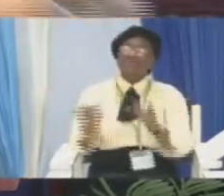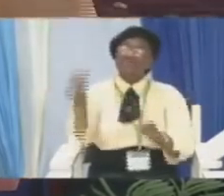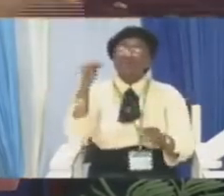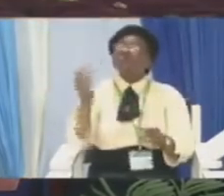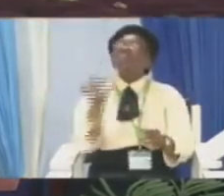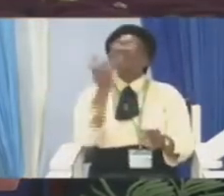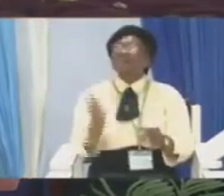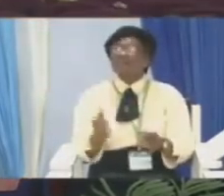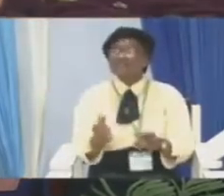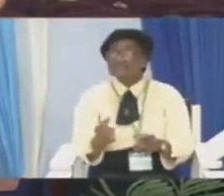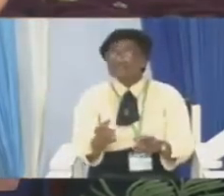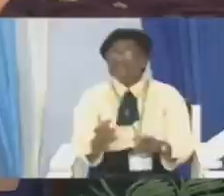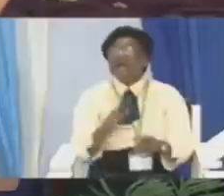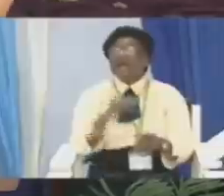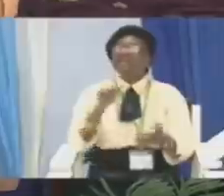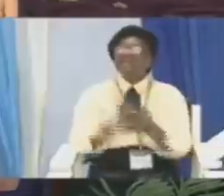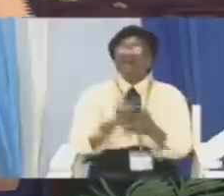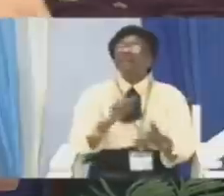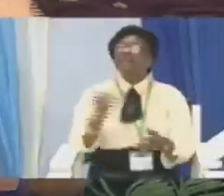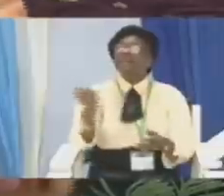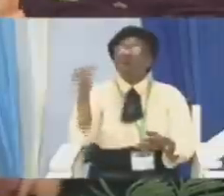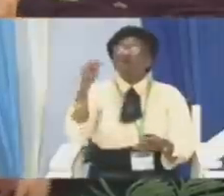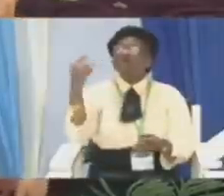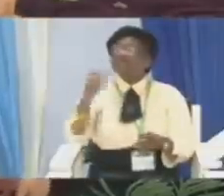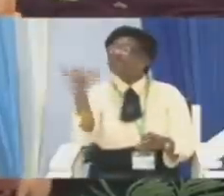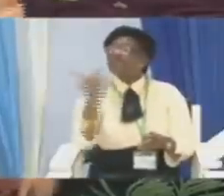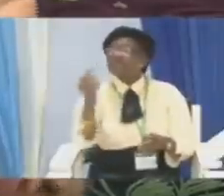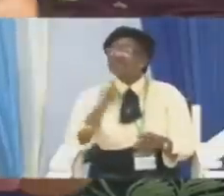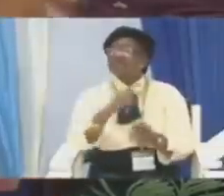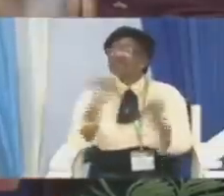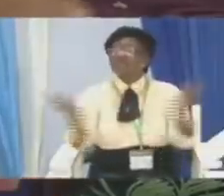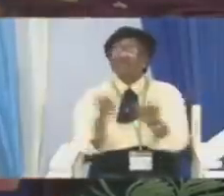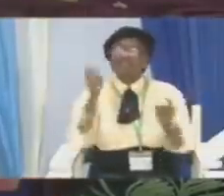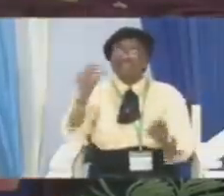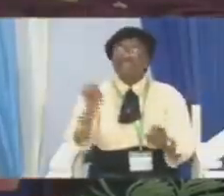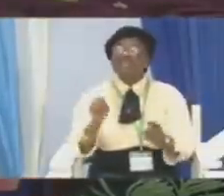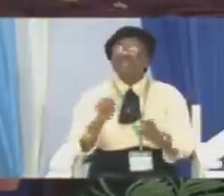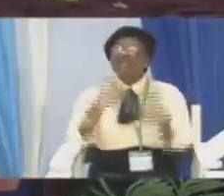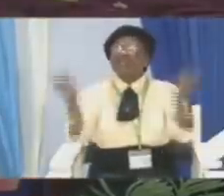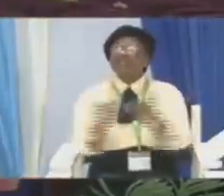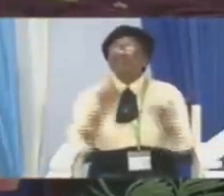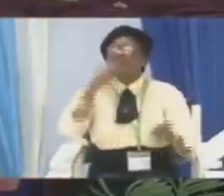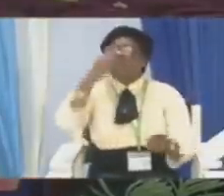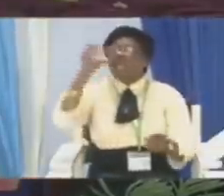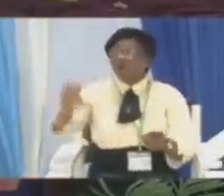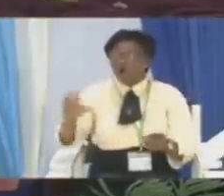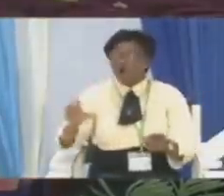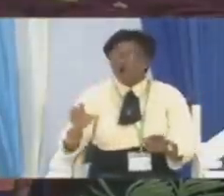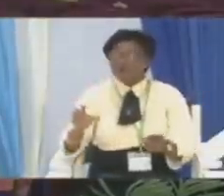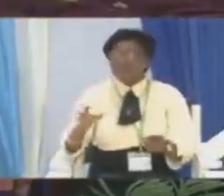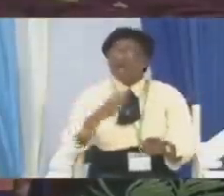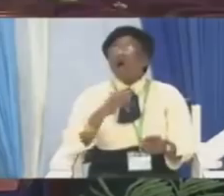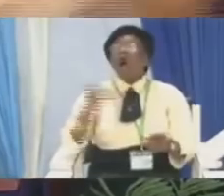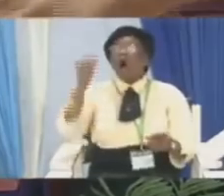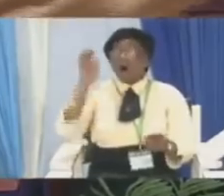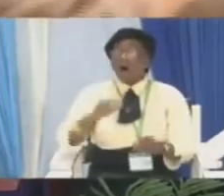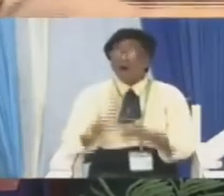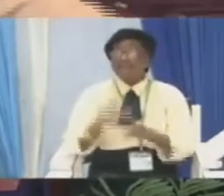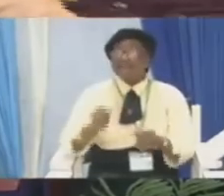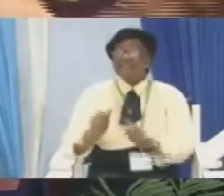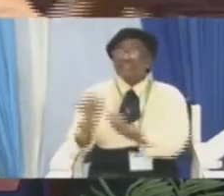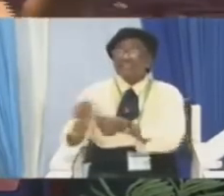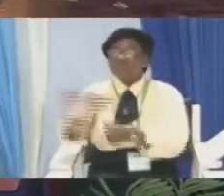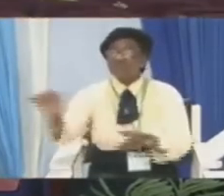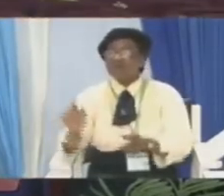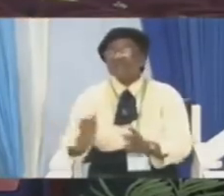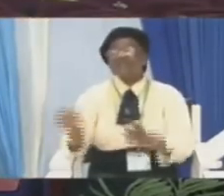only place where he placed a curse on trees. And he cursed that tree, the Bible says, on the following day when they were